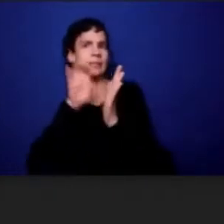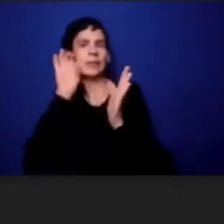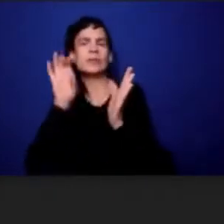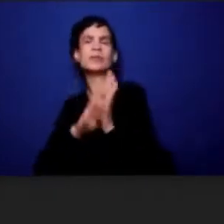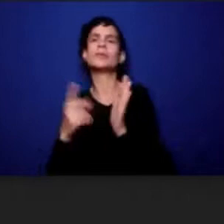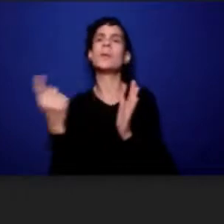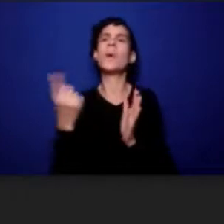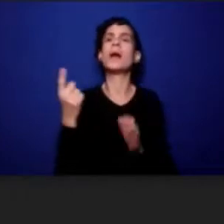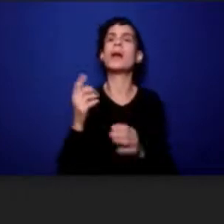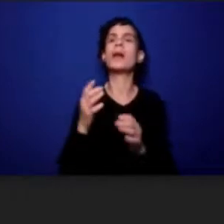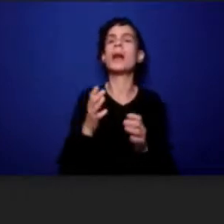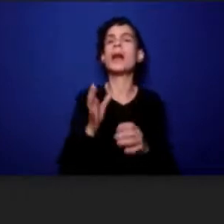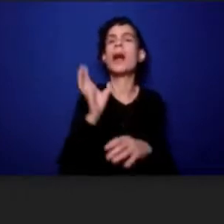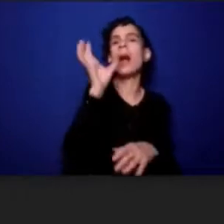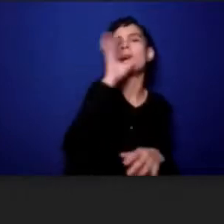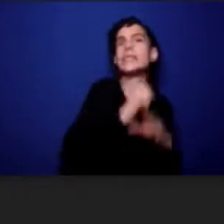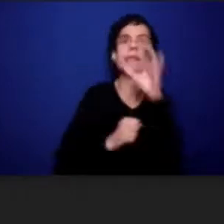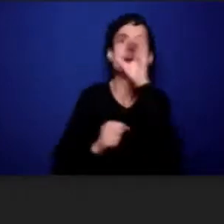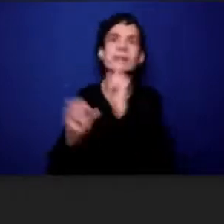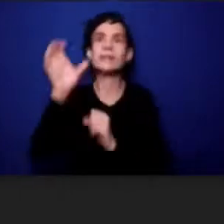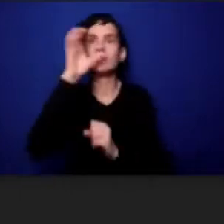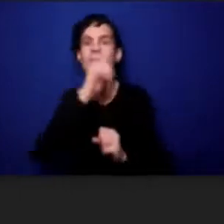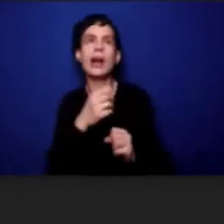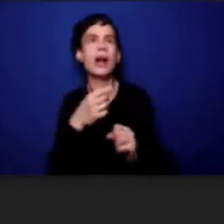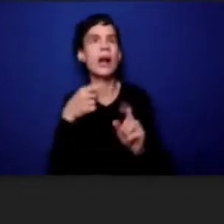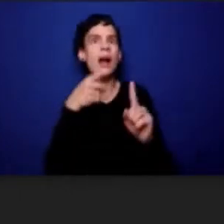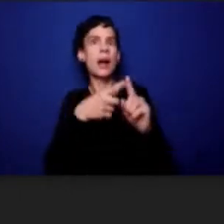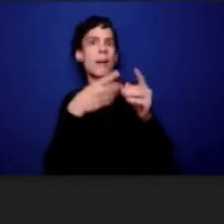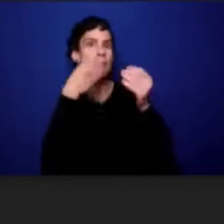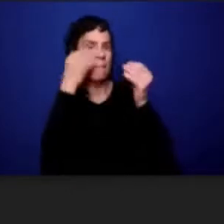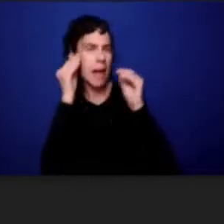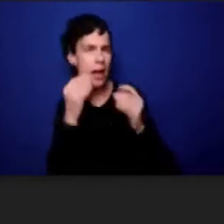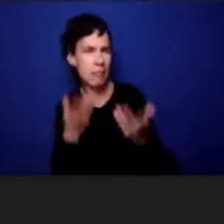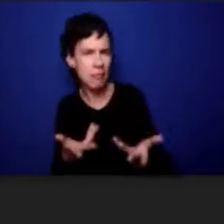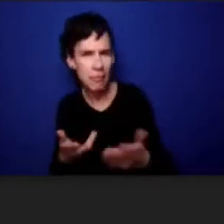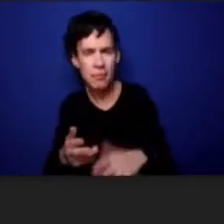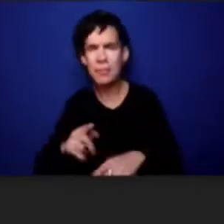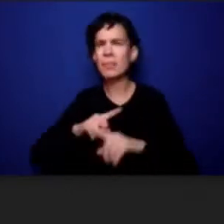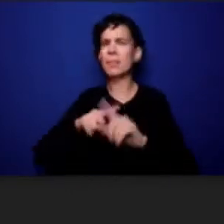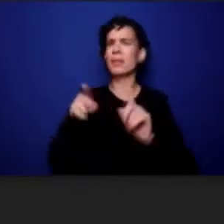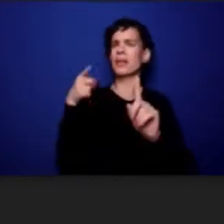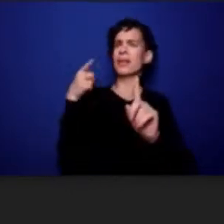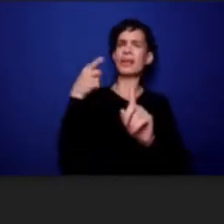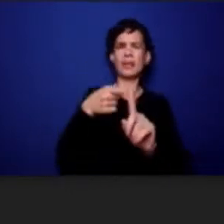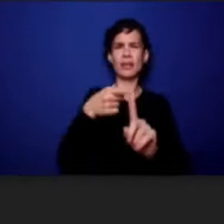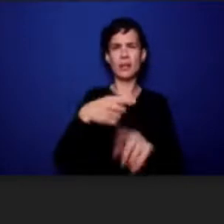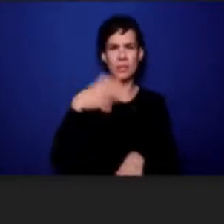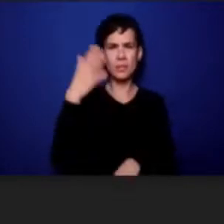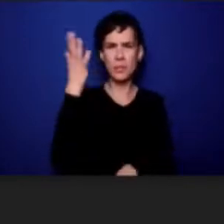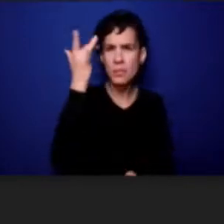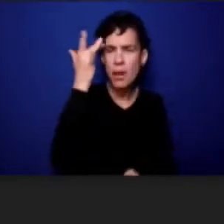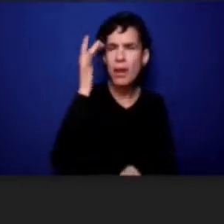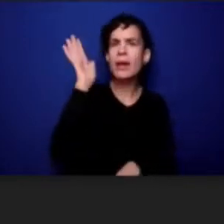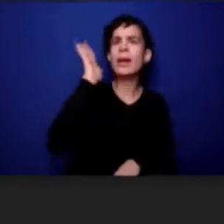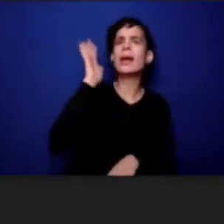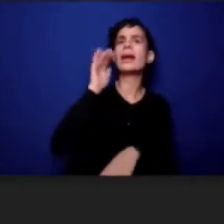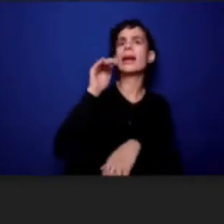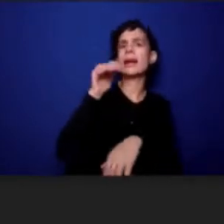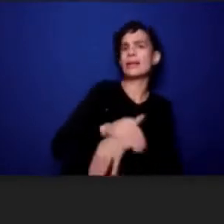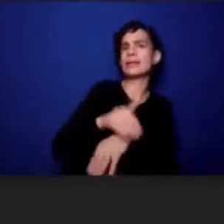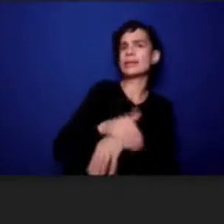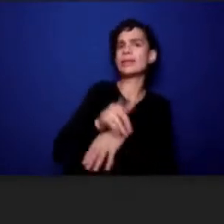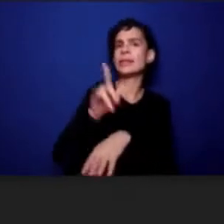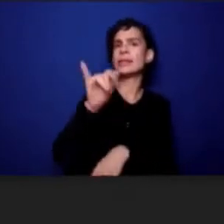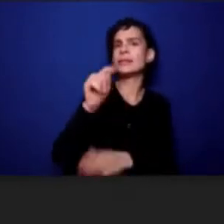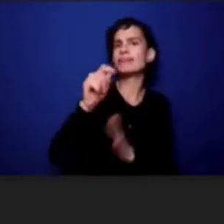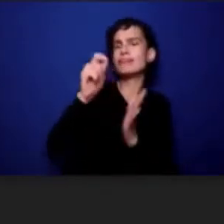people are super interested in makeup. But I noticed, like, why is it mainly English literature